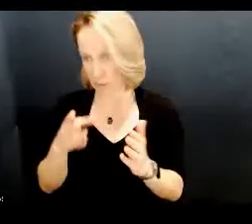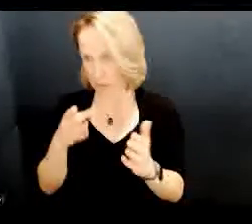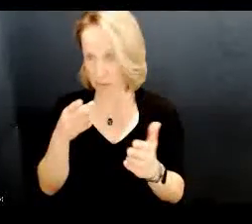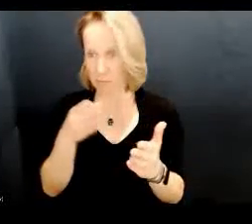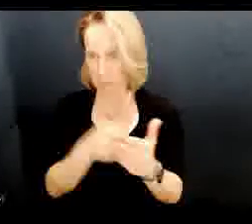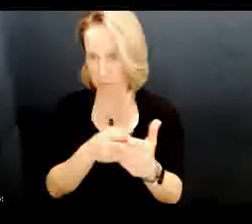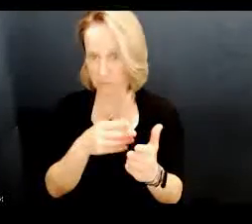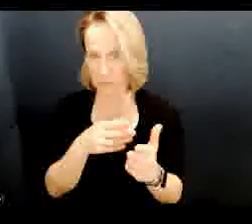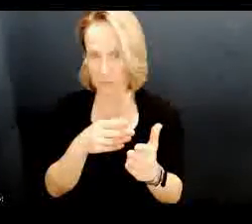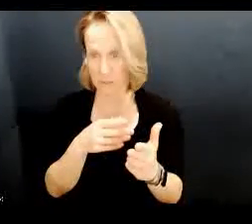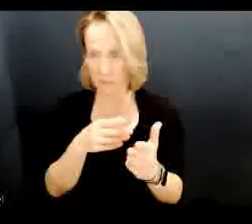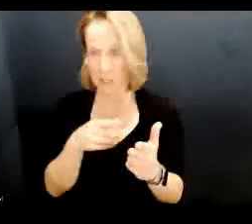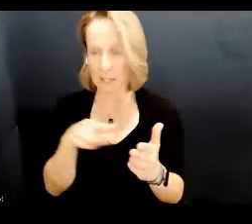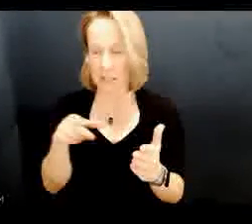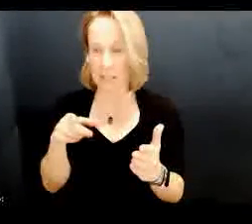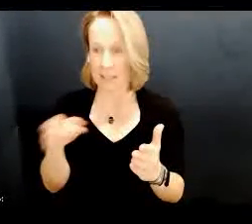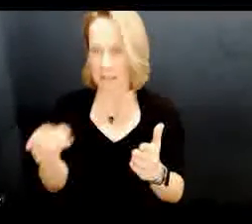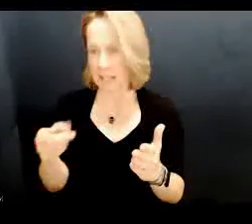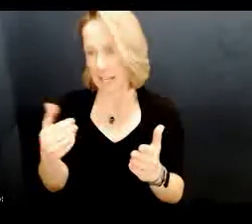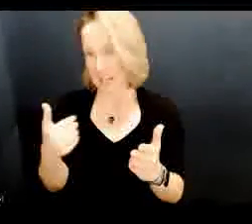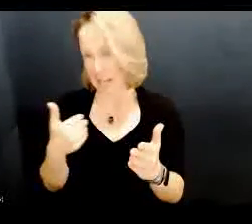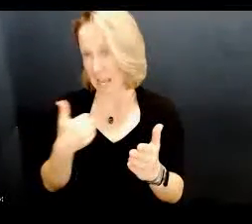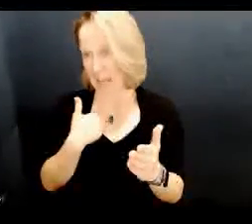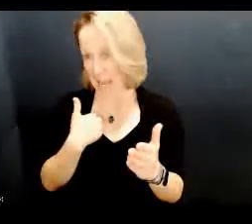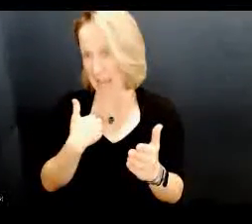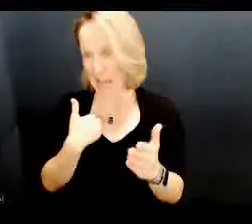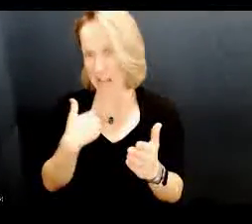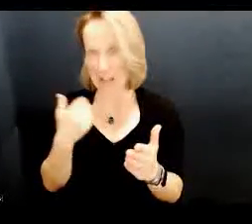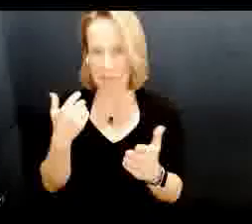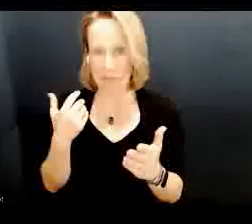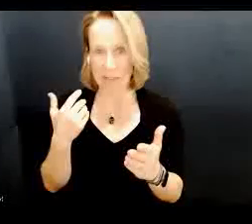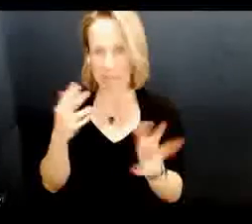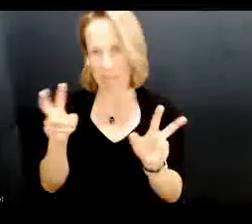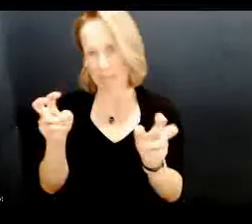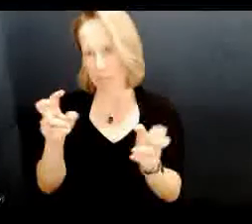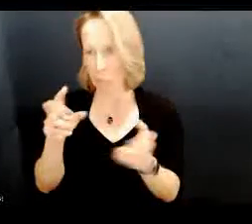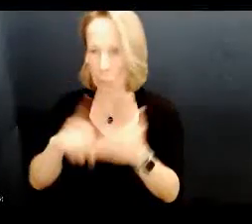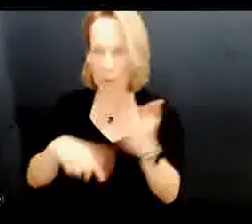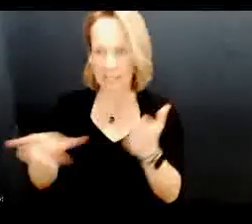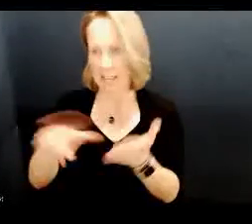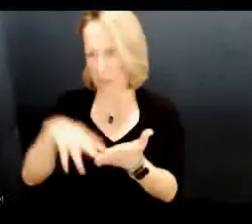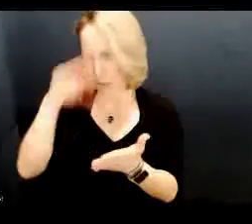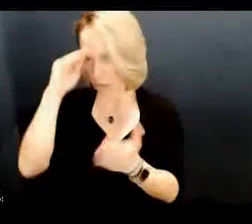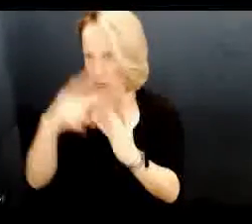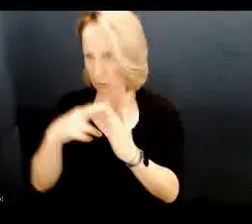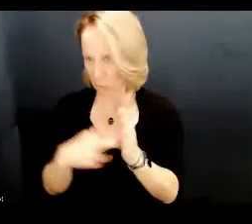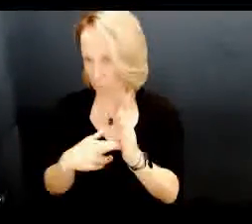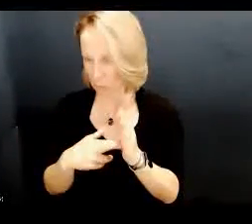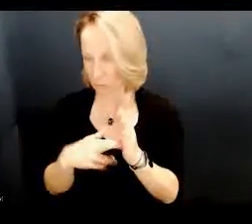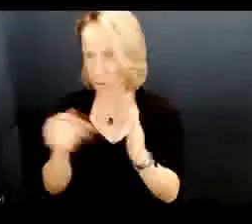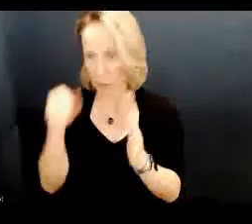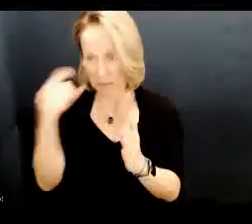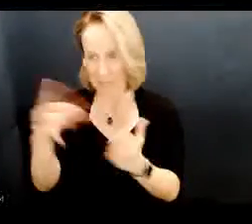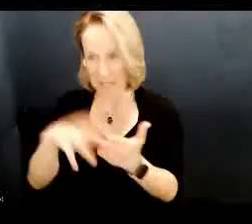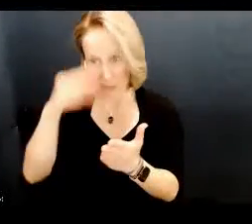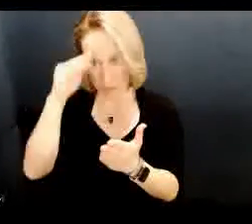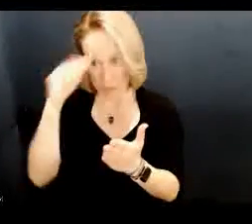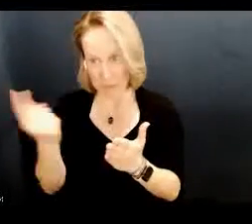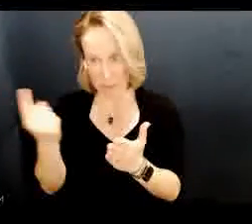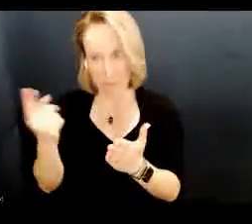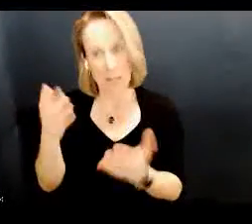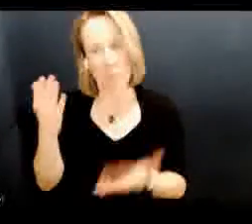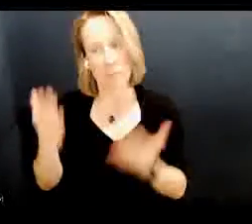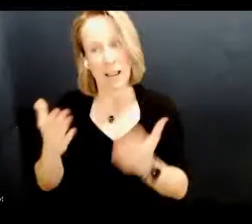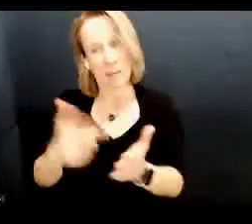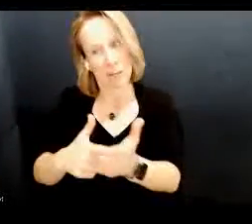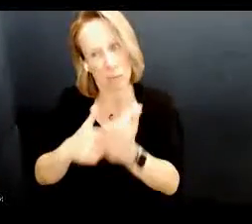they have discovery obligations. So if they learn something about a case that's new information, they may be required to share that with the